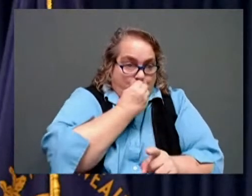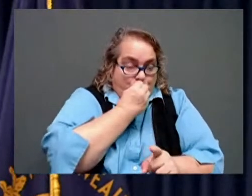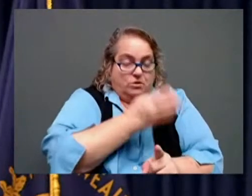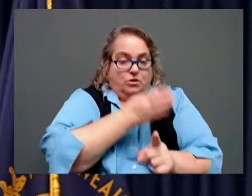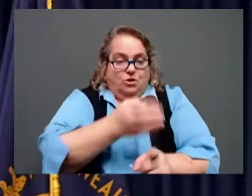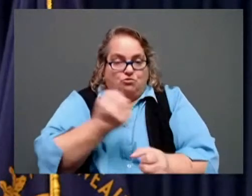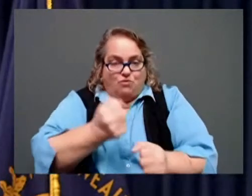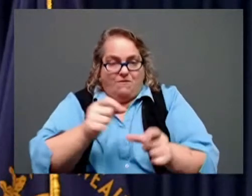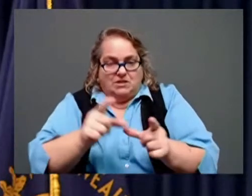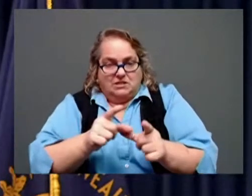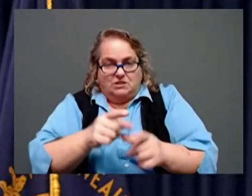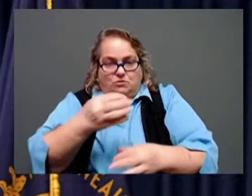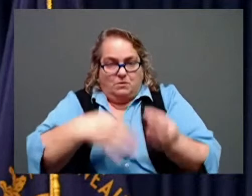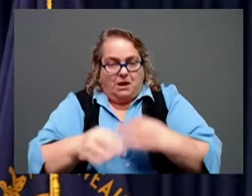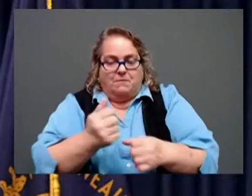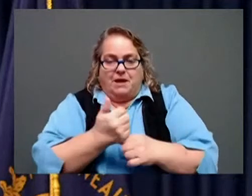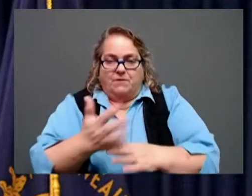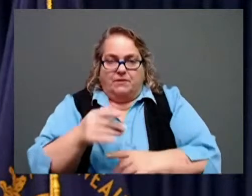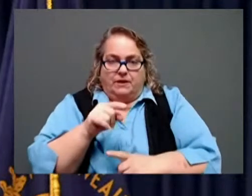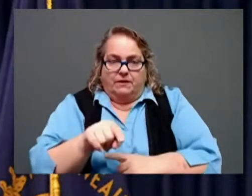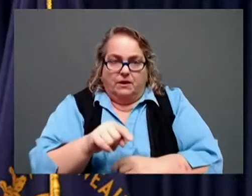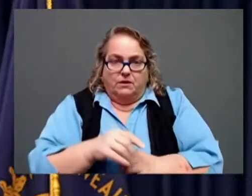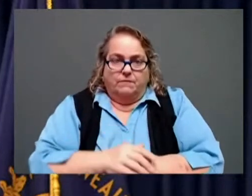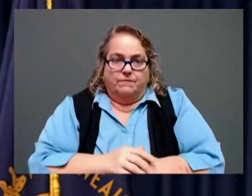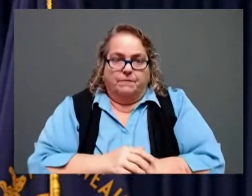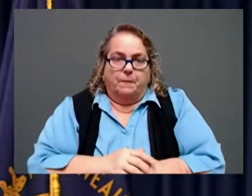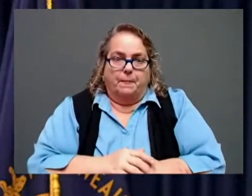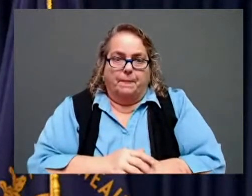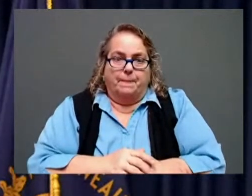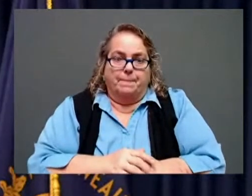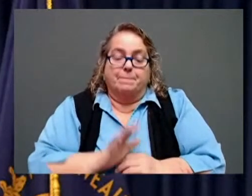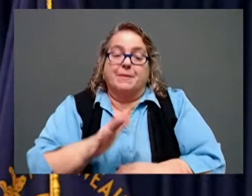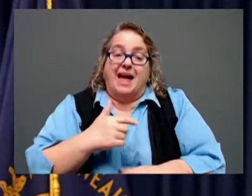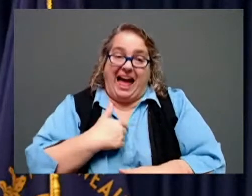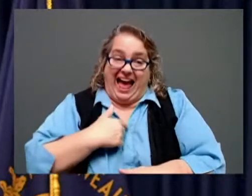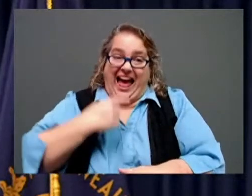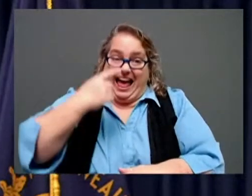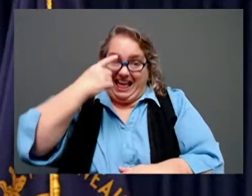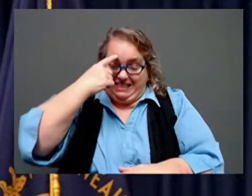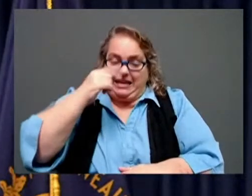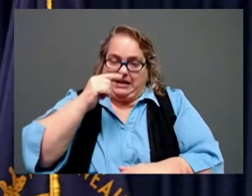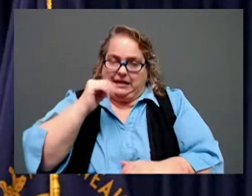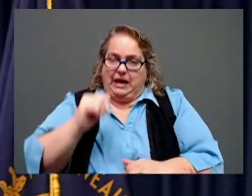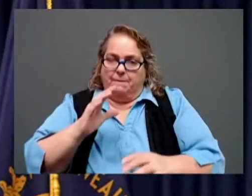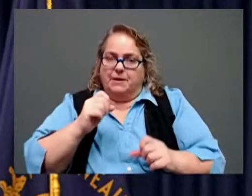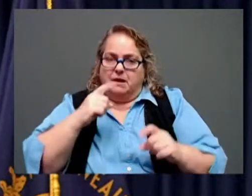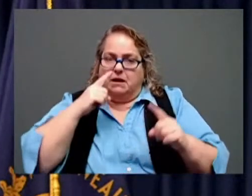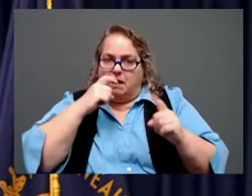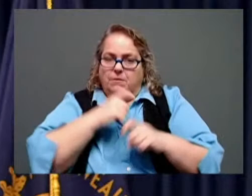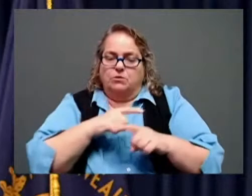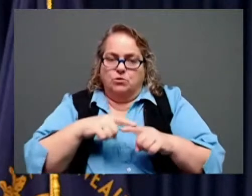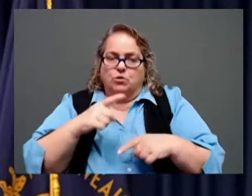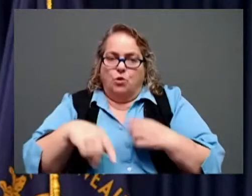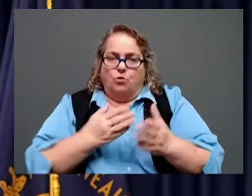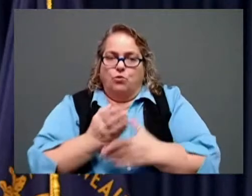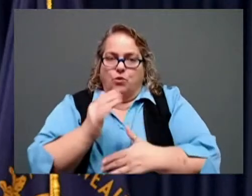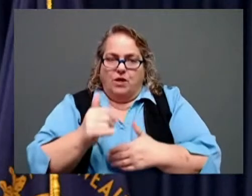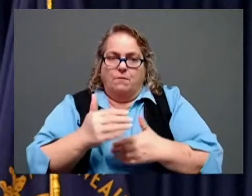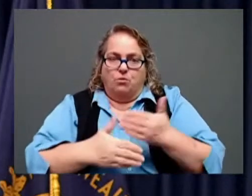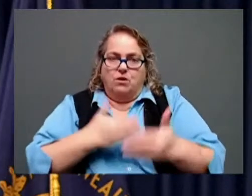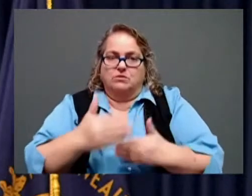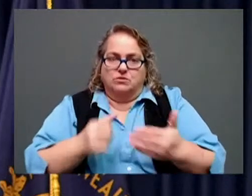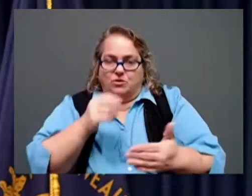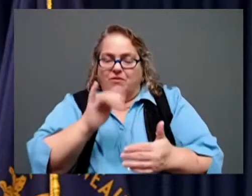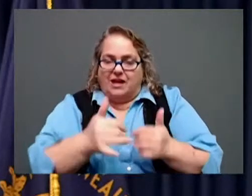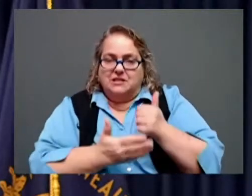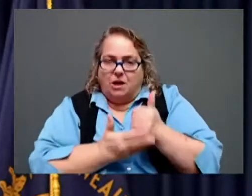can. I certainly think that it can be complicated to go through this process, so that's real helpful. But people